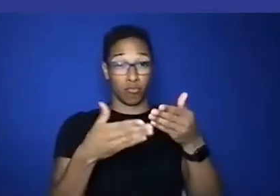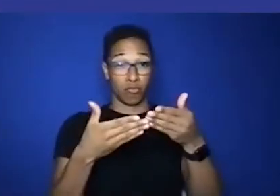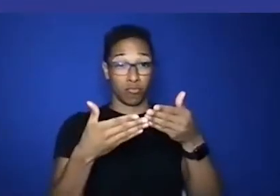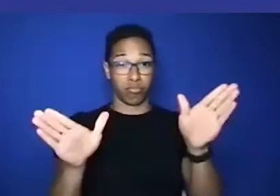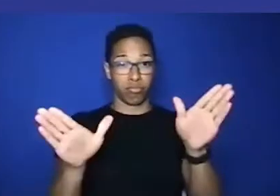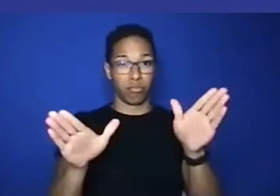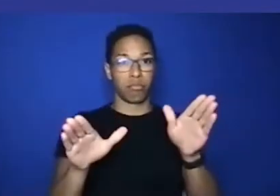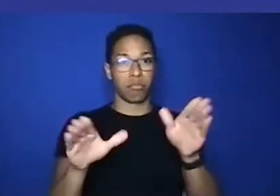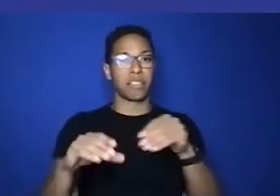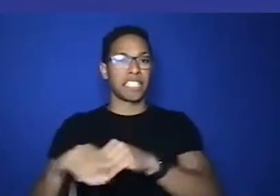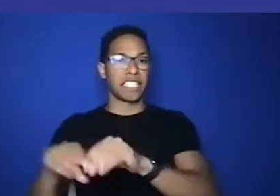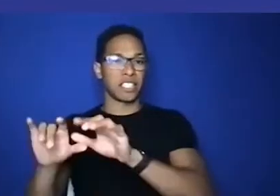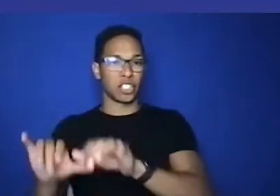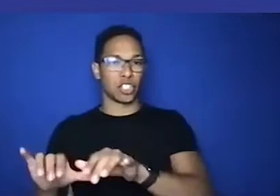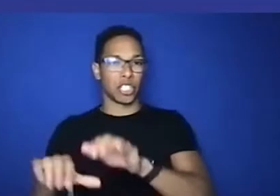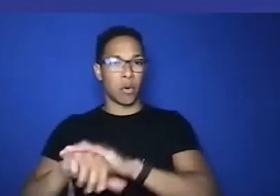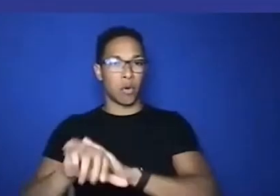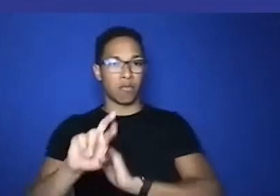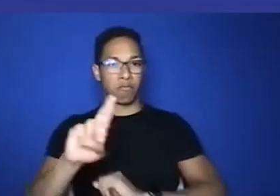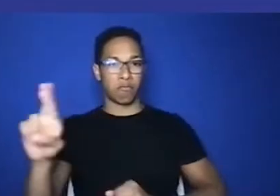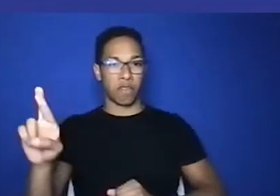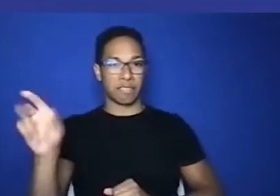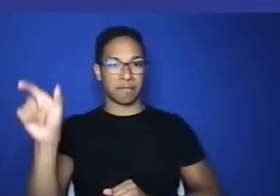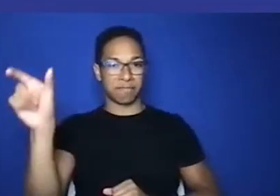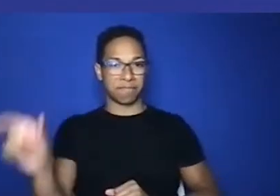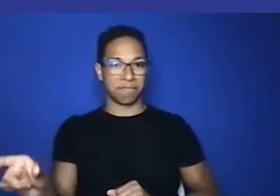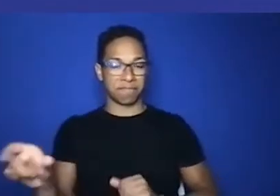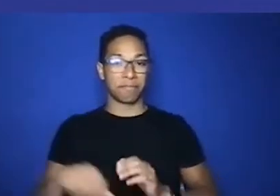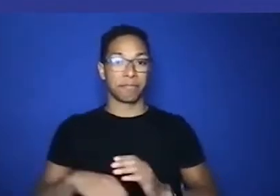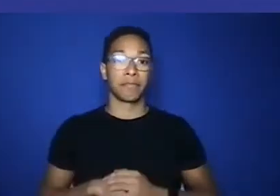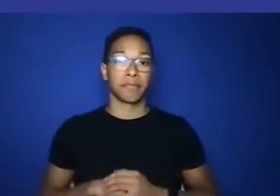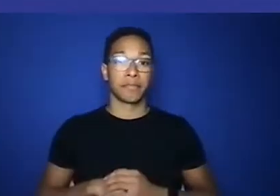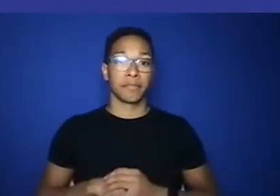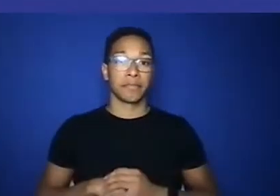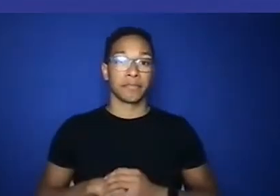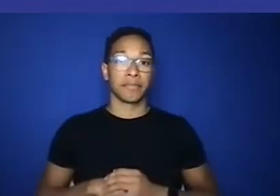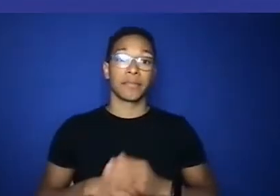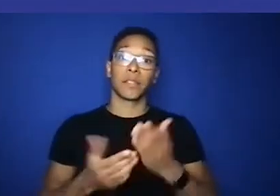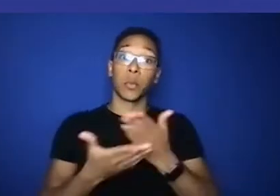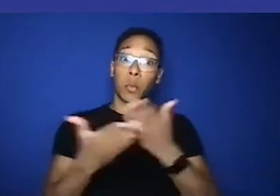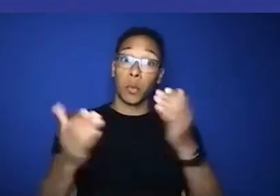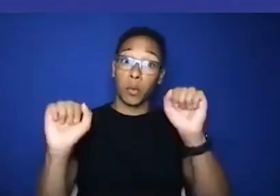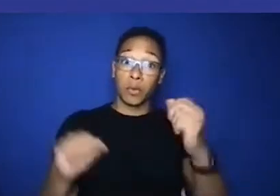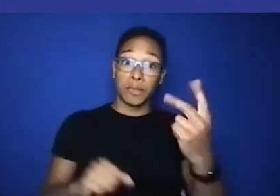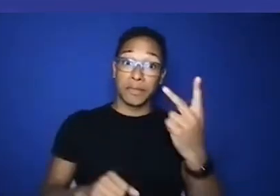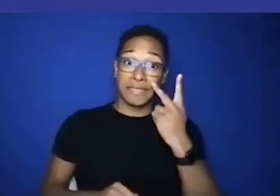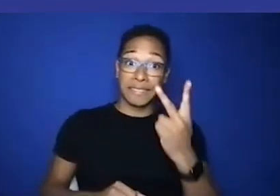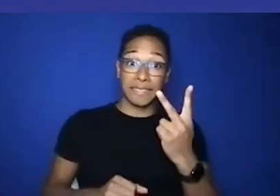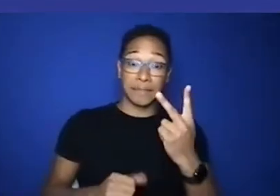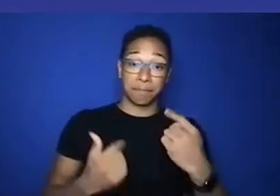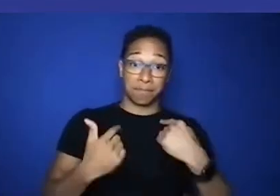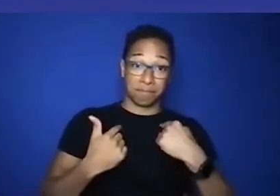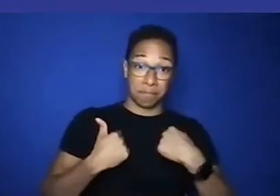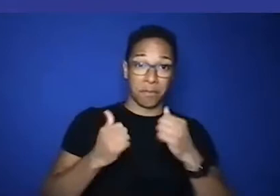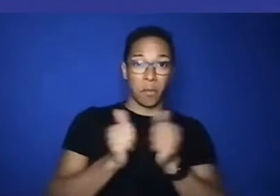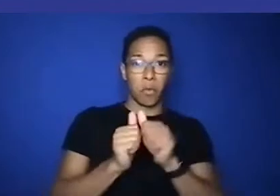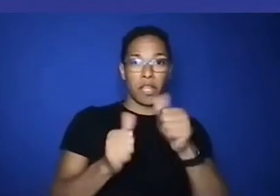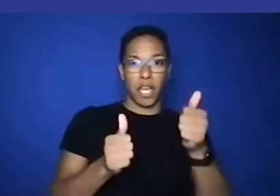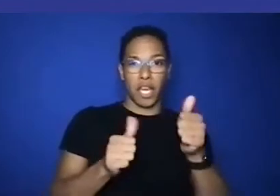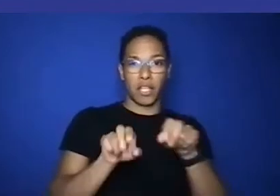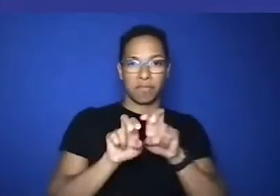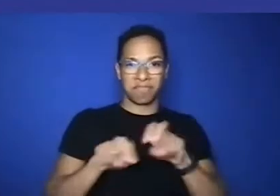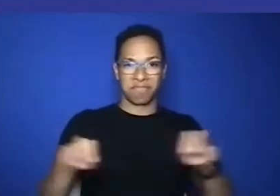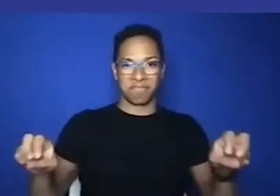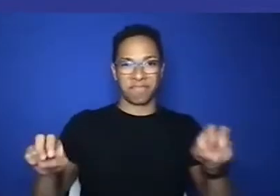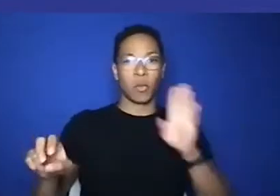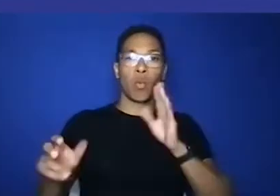of this event room. Dance NYC moderators, and probably me, will be interacting with you in the chat audience.